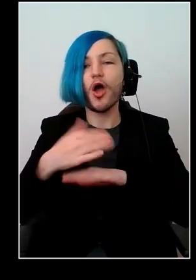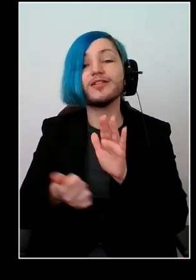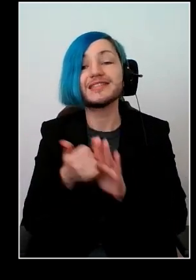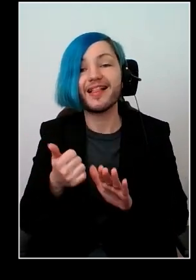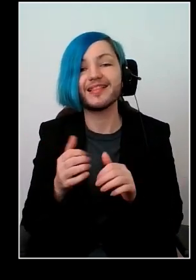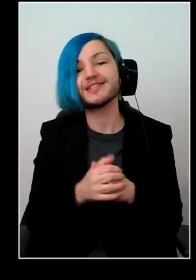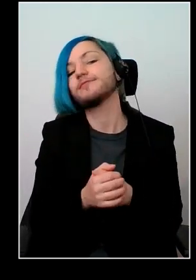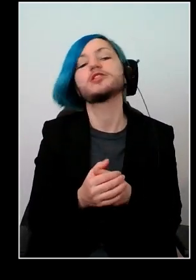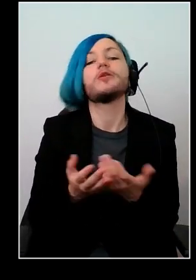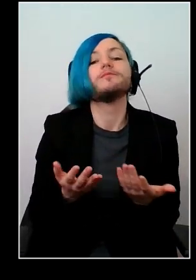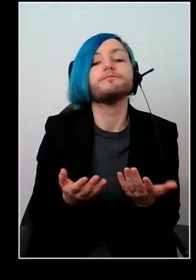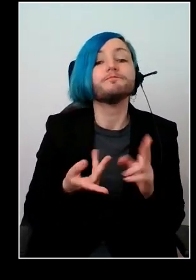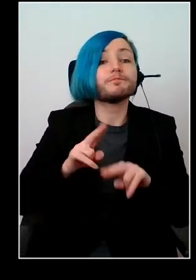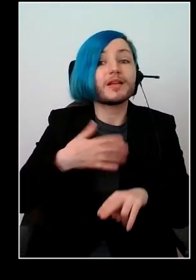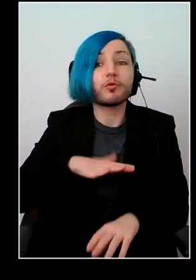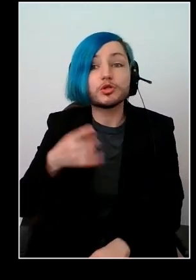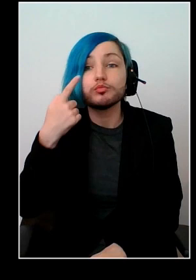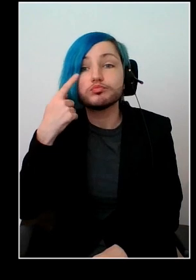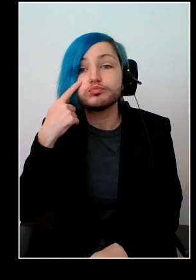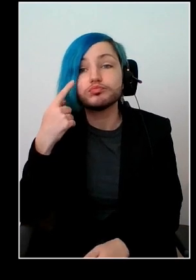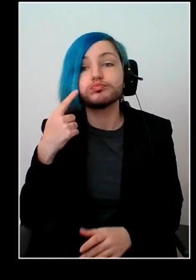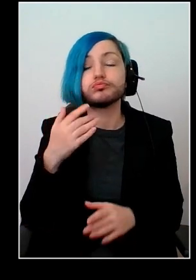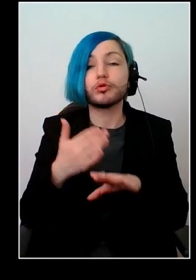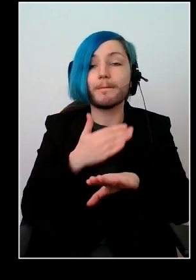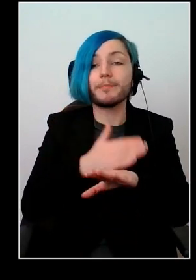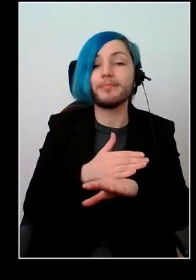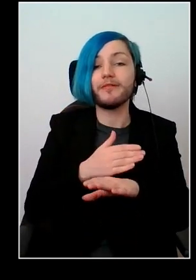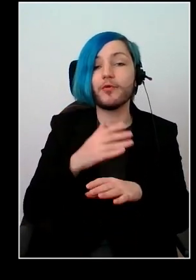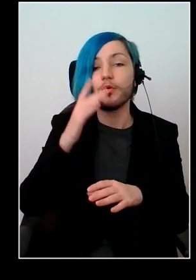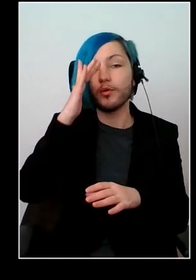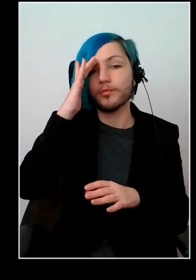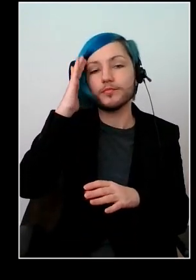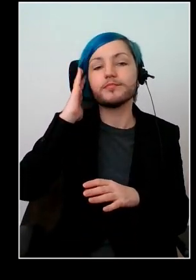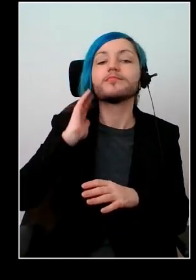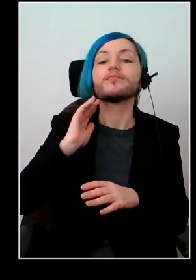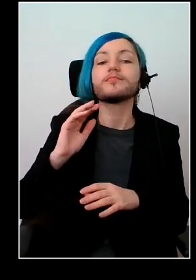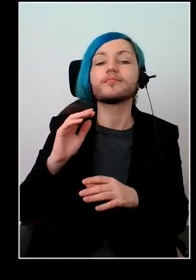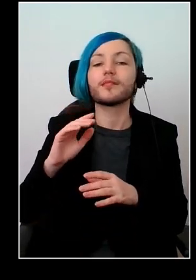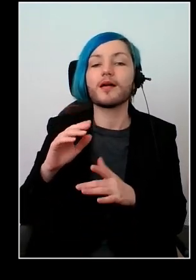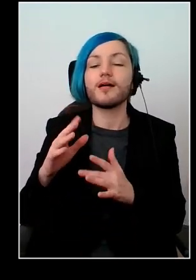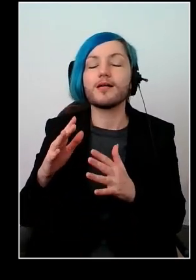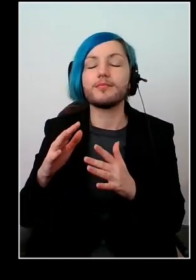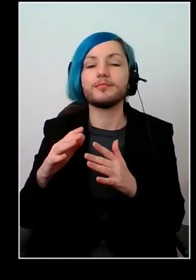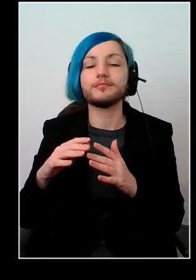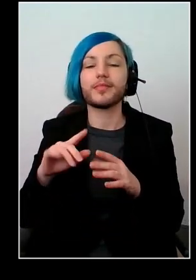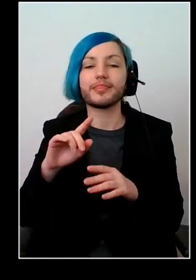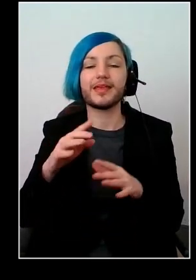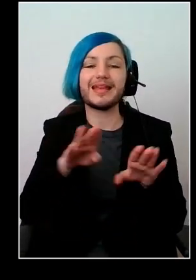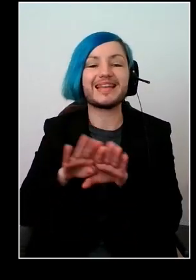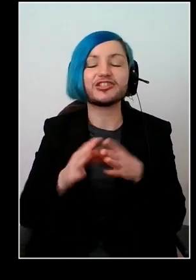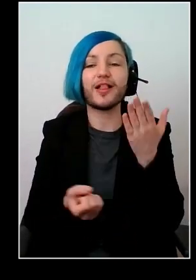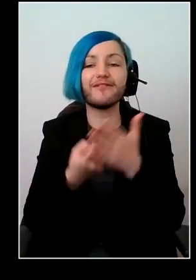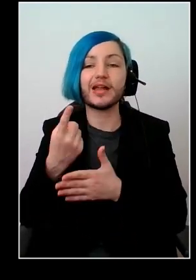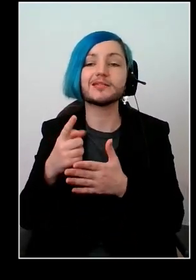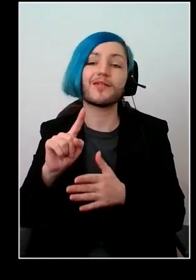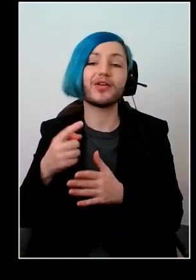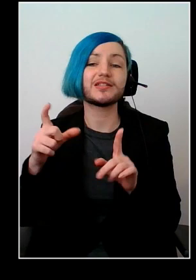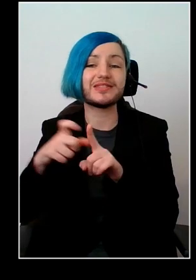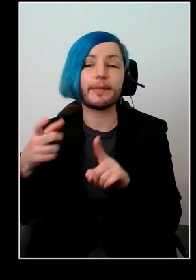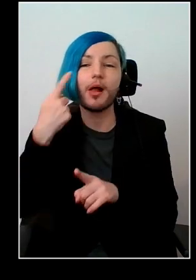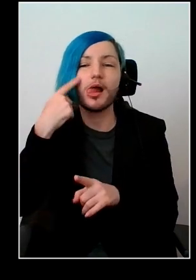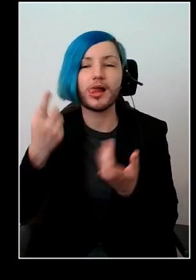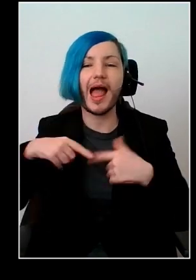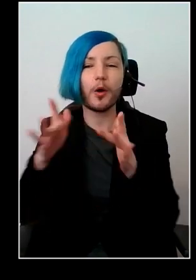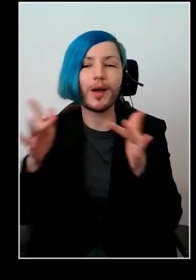the national ceremony taking place on Wednesday the 1st, those links will be on the website very soon. I hope to see you there. I've been Rob Rose. You have all been